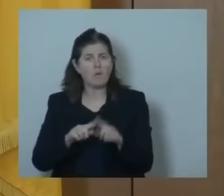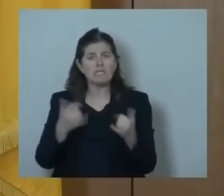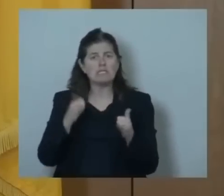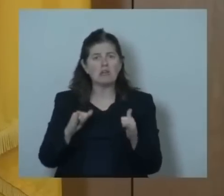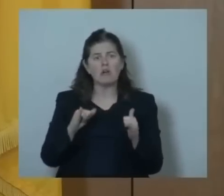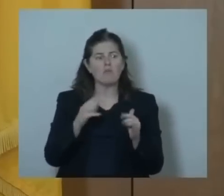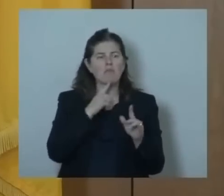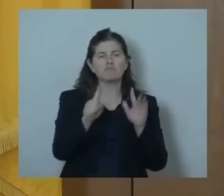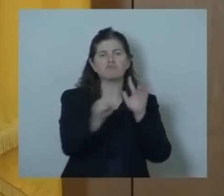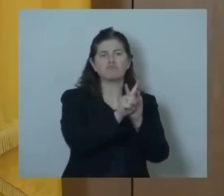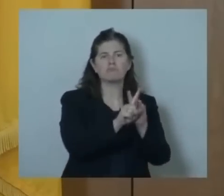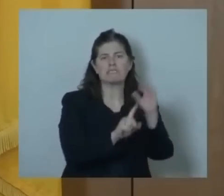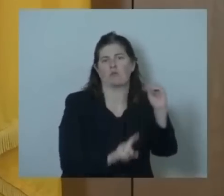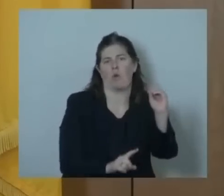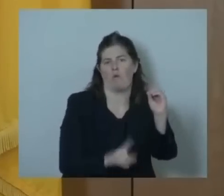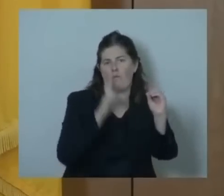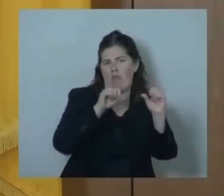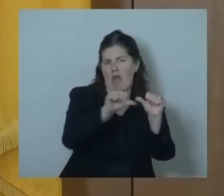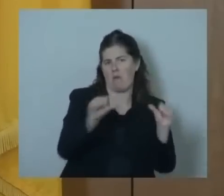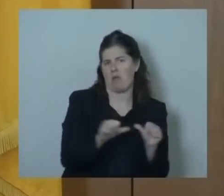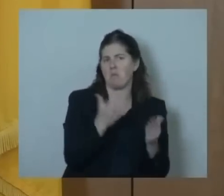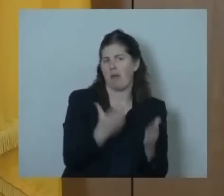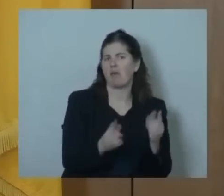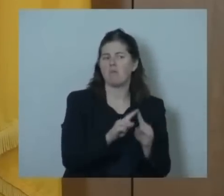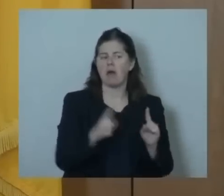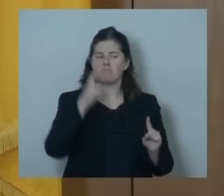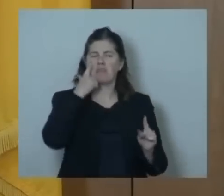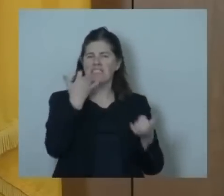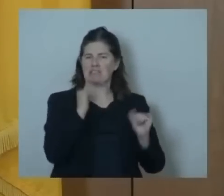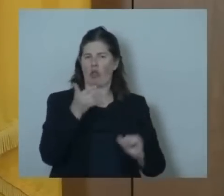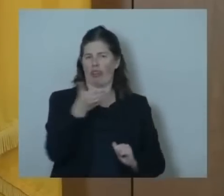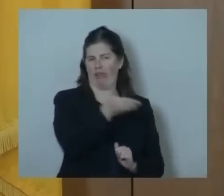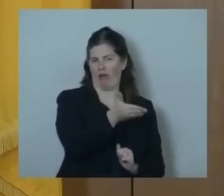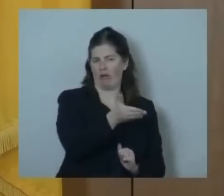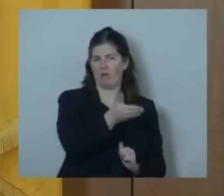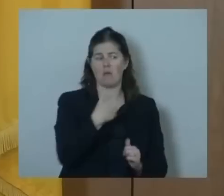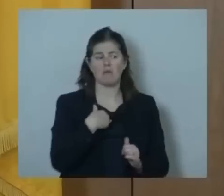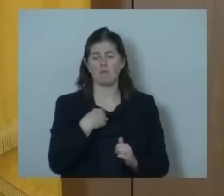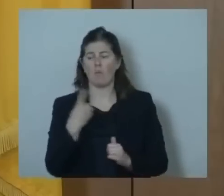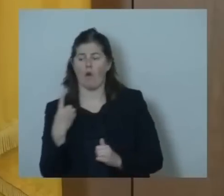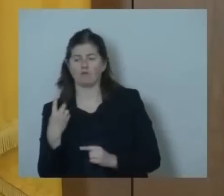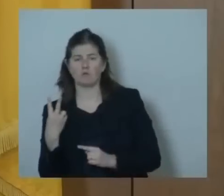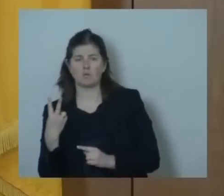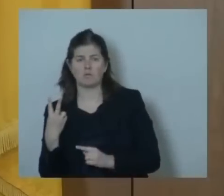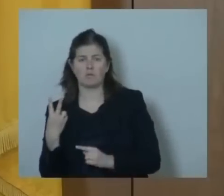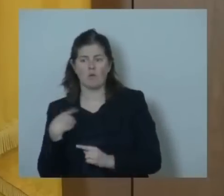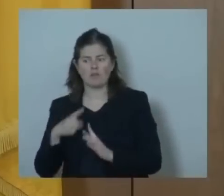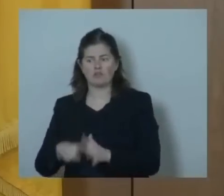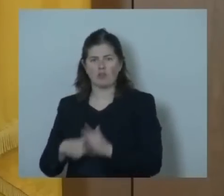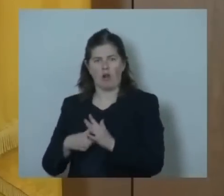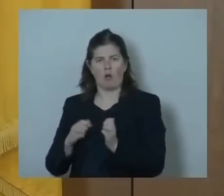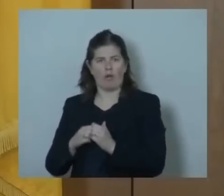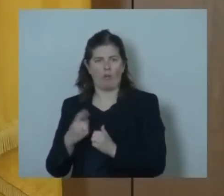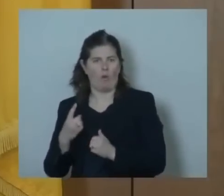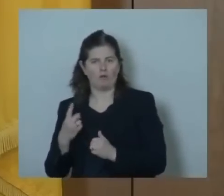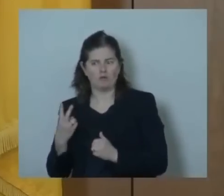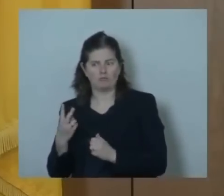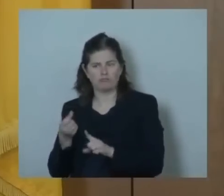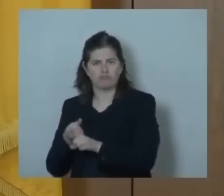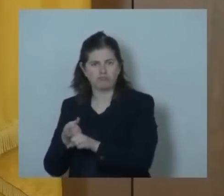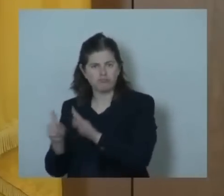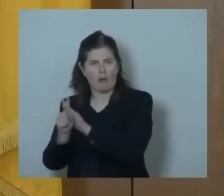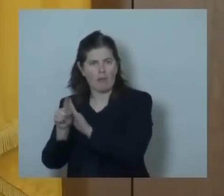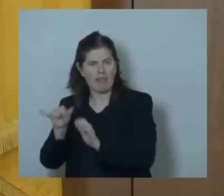0 cases in a particular area, or we may only get 1 or 2, but we started with only 1